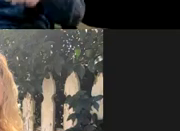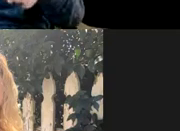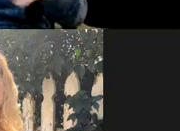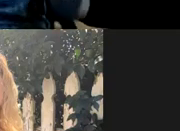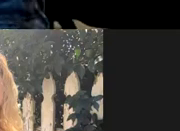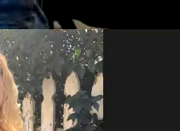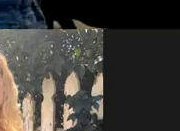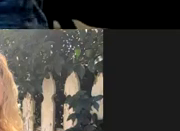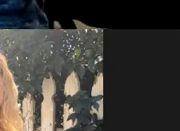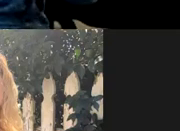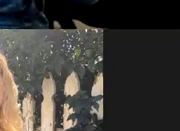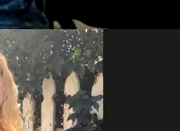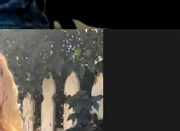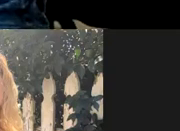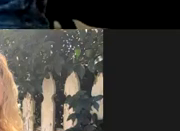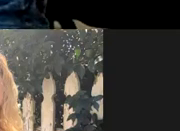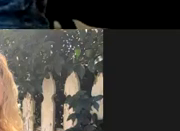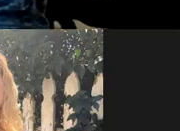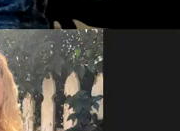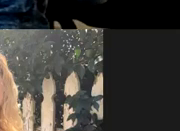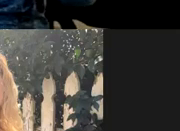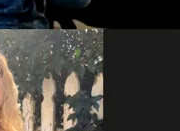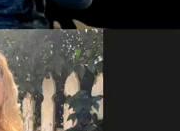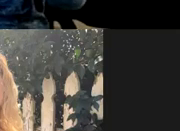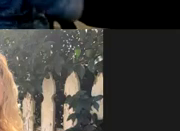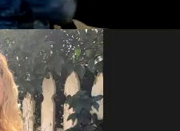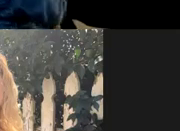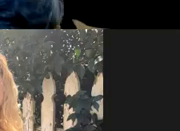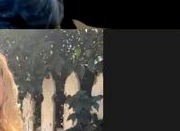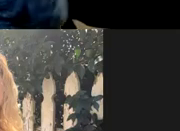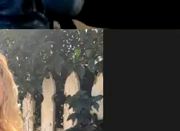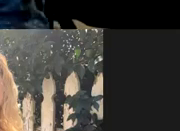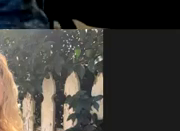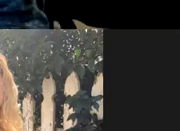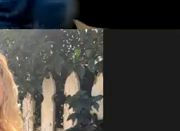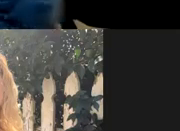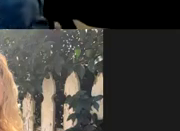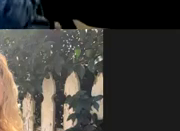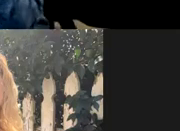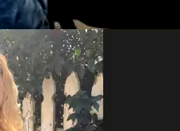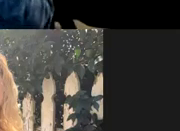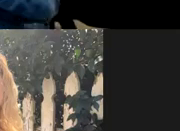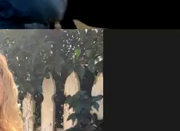attention of HUD or the Fair Housing Office. And if no one does it, then they get away with it.